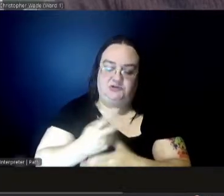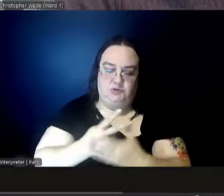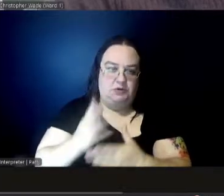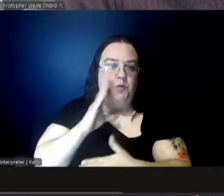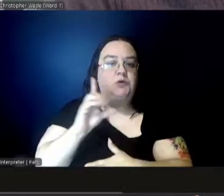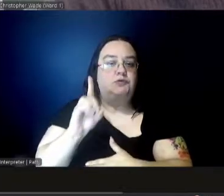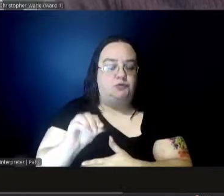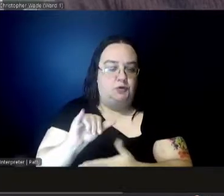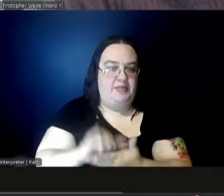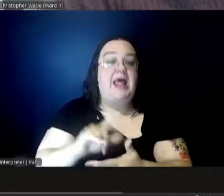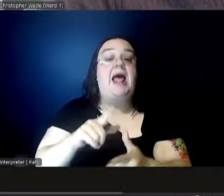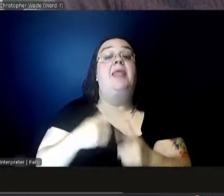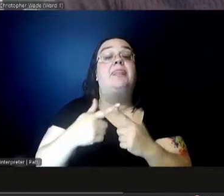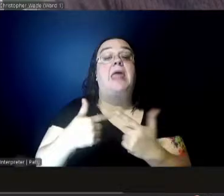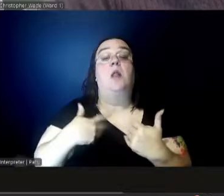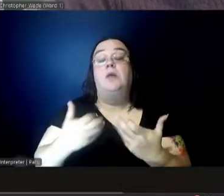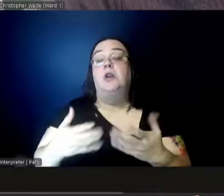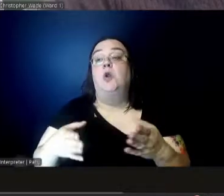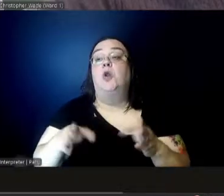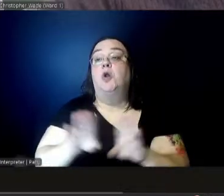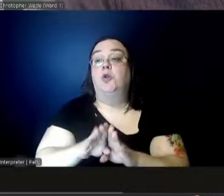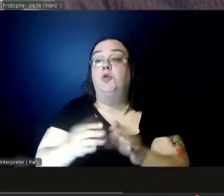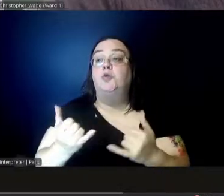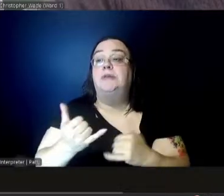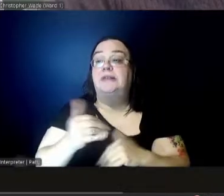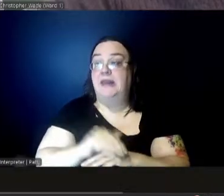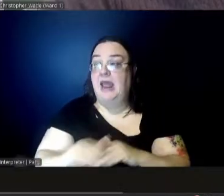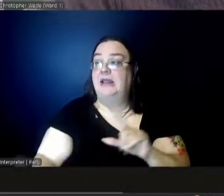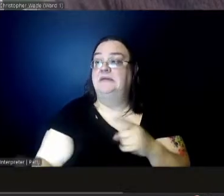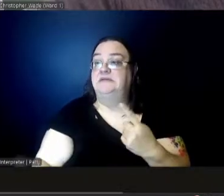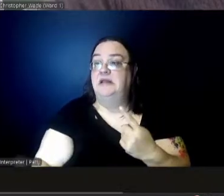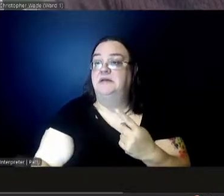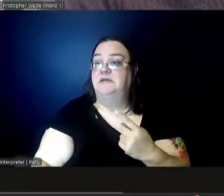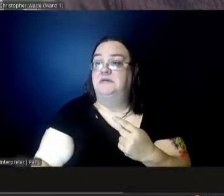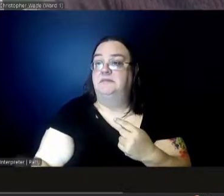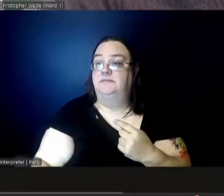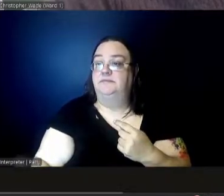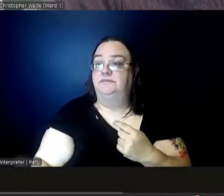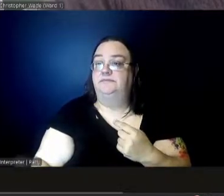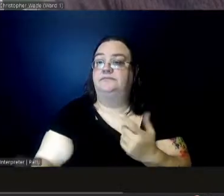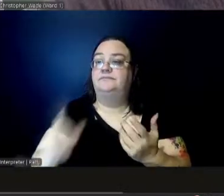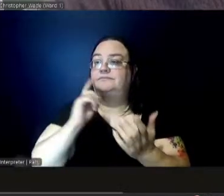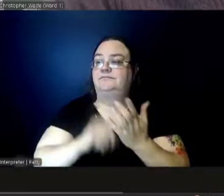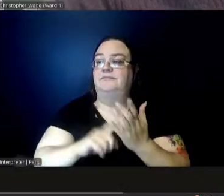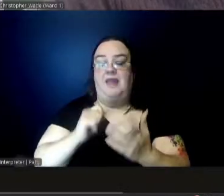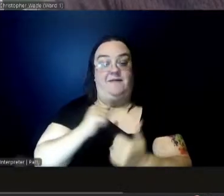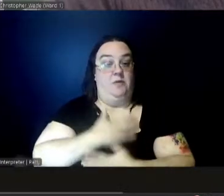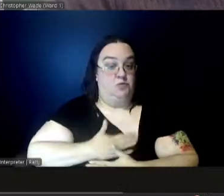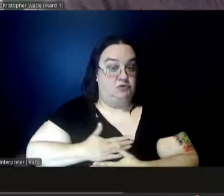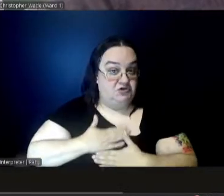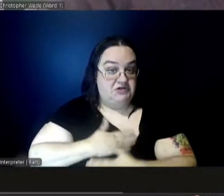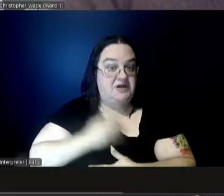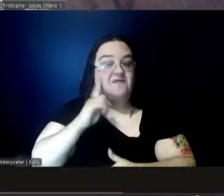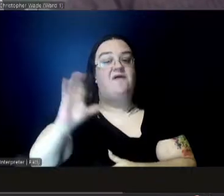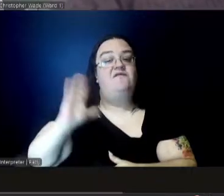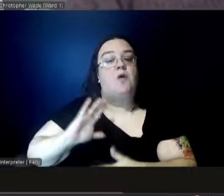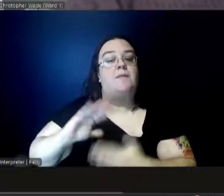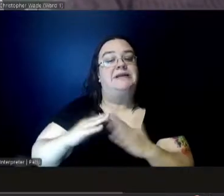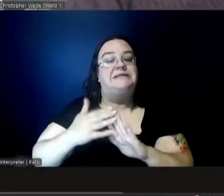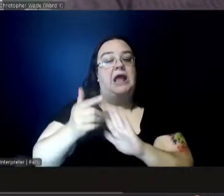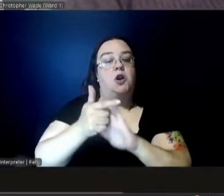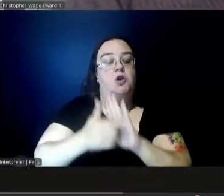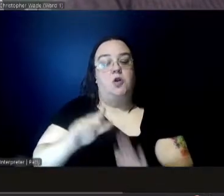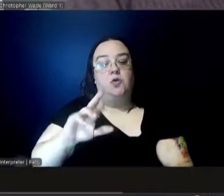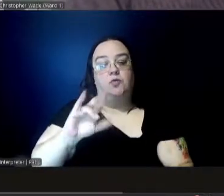I'll conclude tonight by simply making a note of appreciation for former town attorney Richard